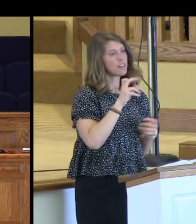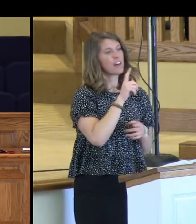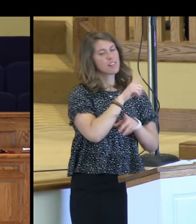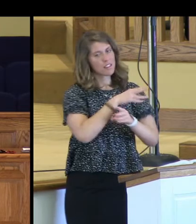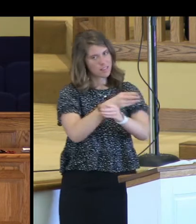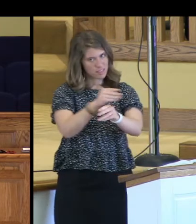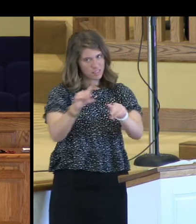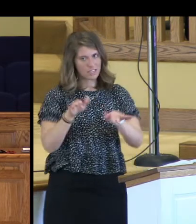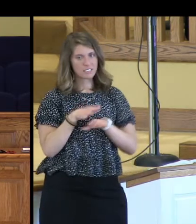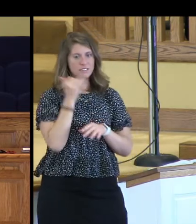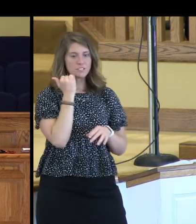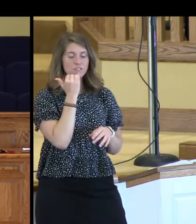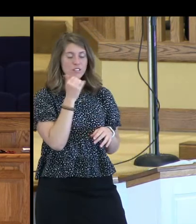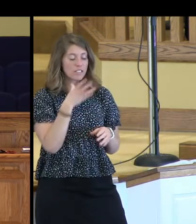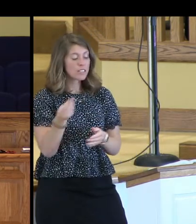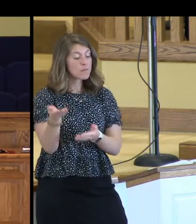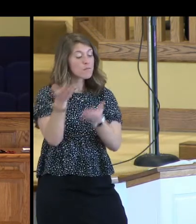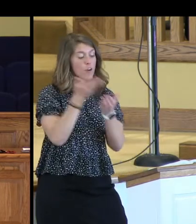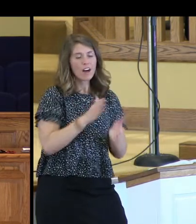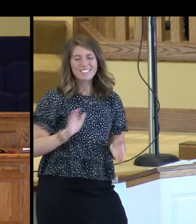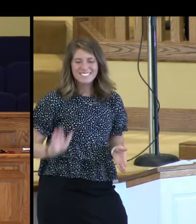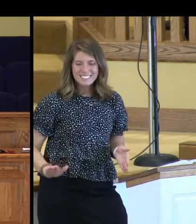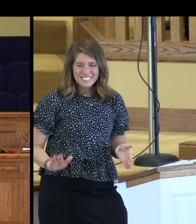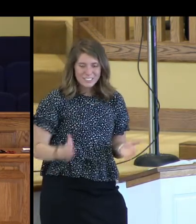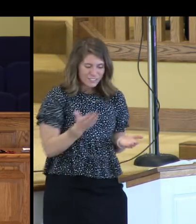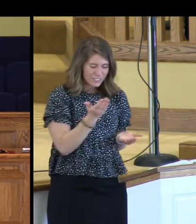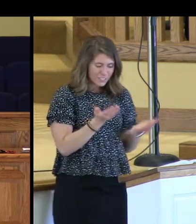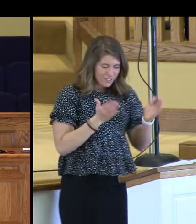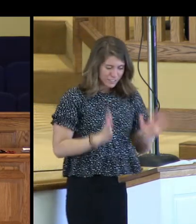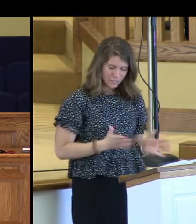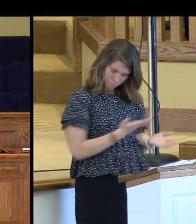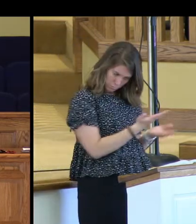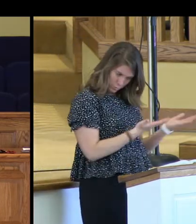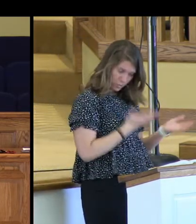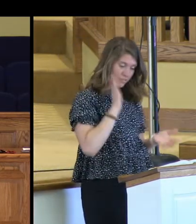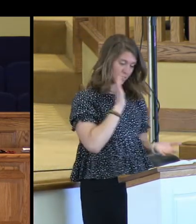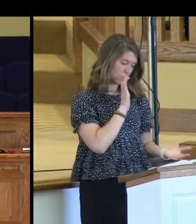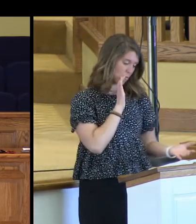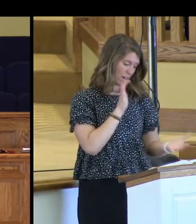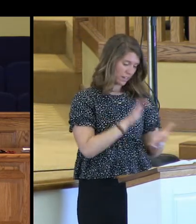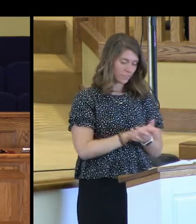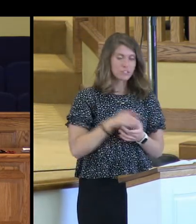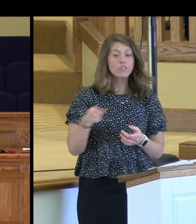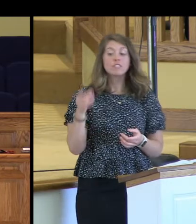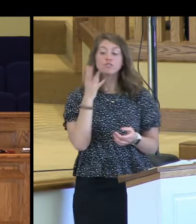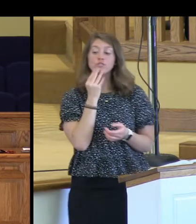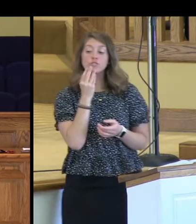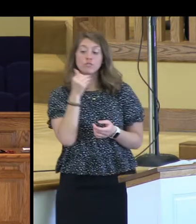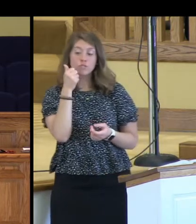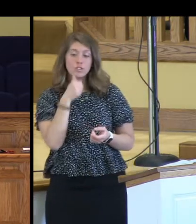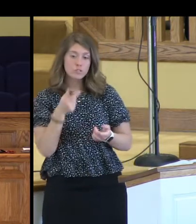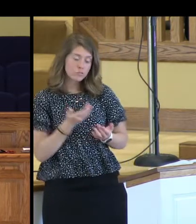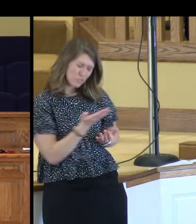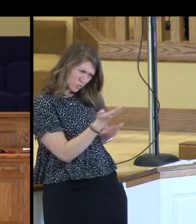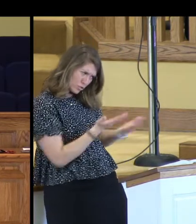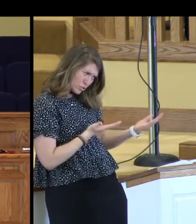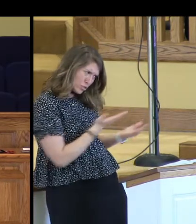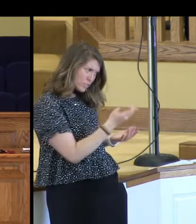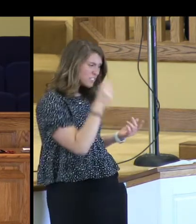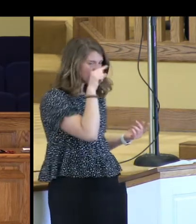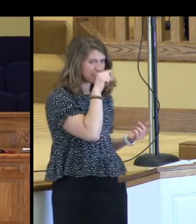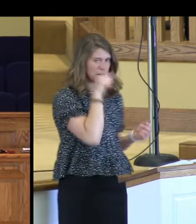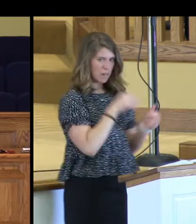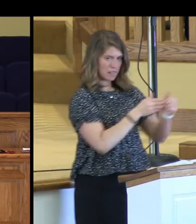Israel. And here's this lady from the land of Israel, a little maid, and she waited on Naaman's wife. So here's a Jewish girl waiting on a Gentile